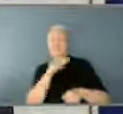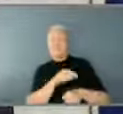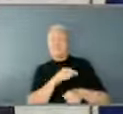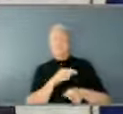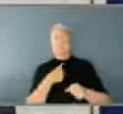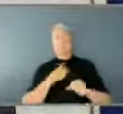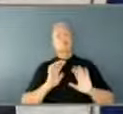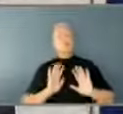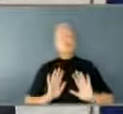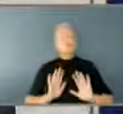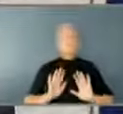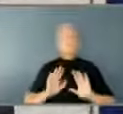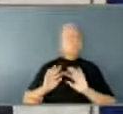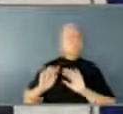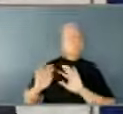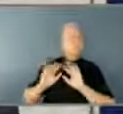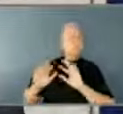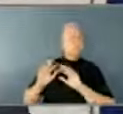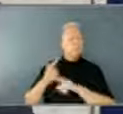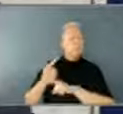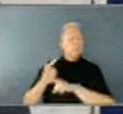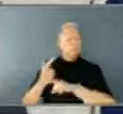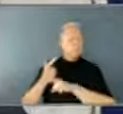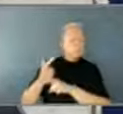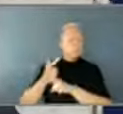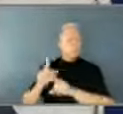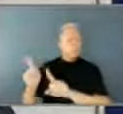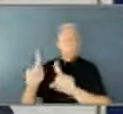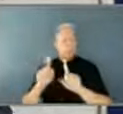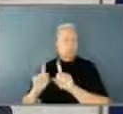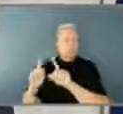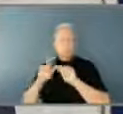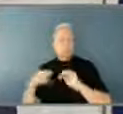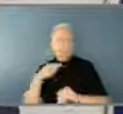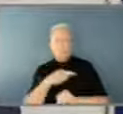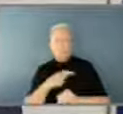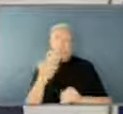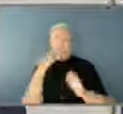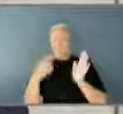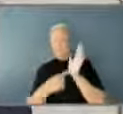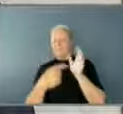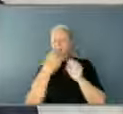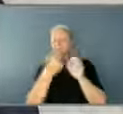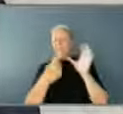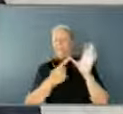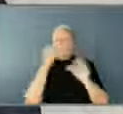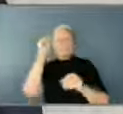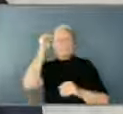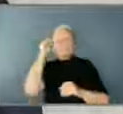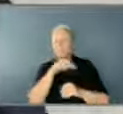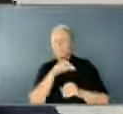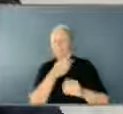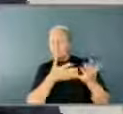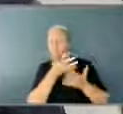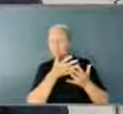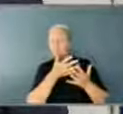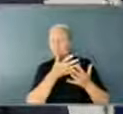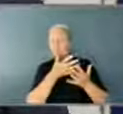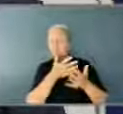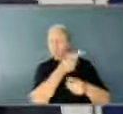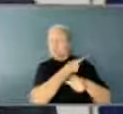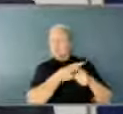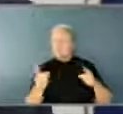behind the scenes, and once the TGA approved the Pfizer vaccine, we triggered that option, and